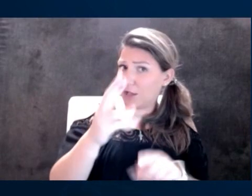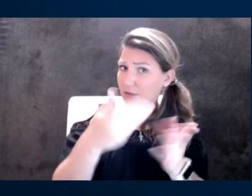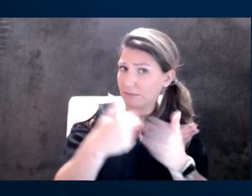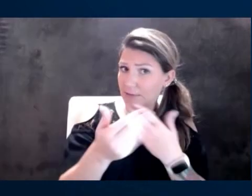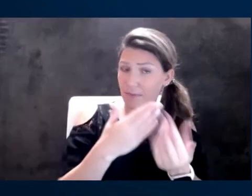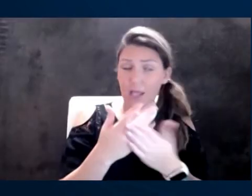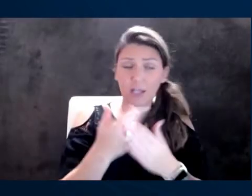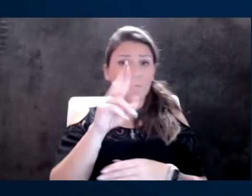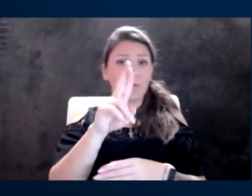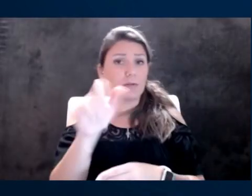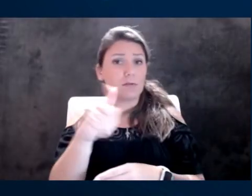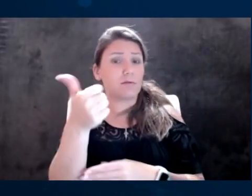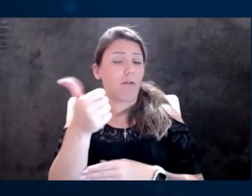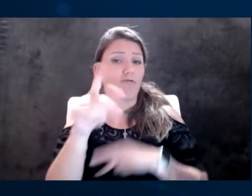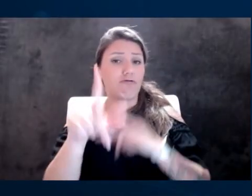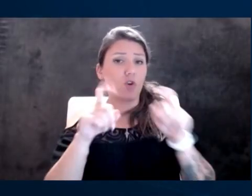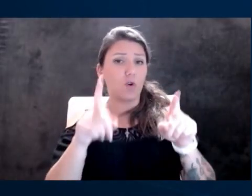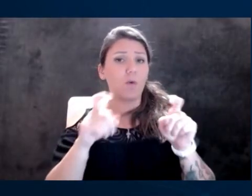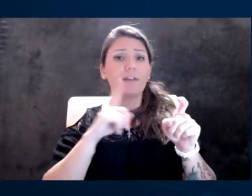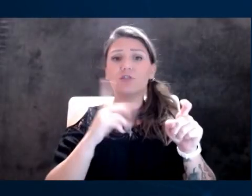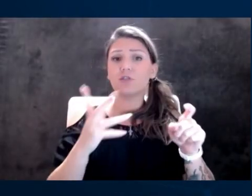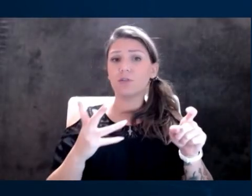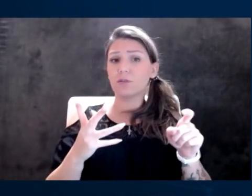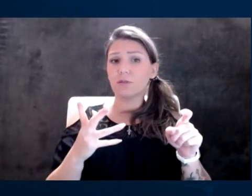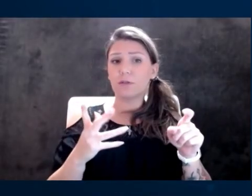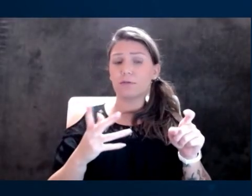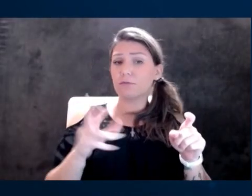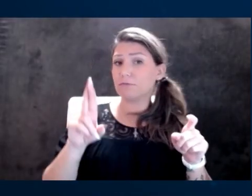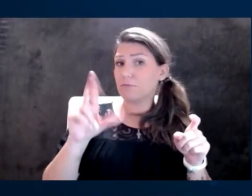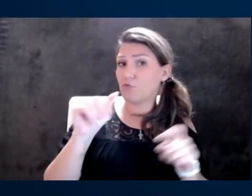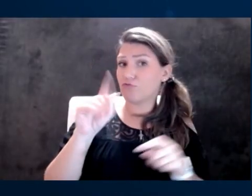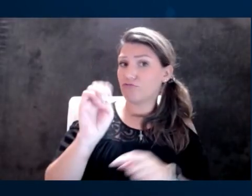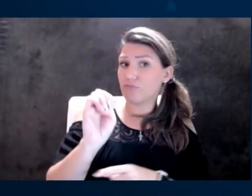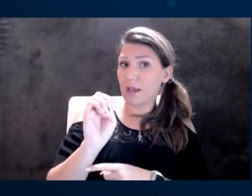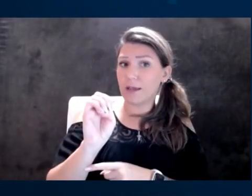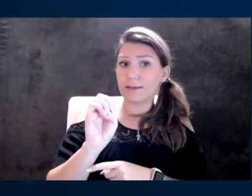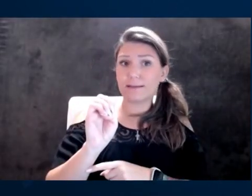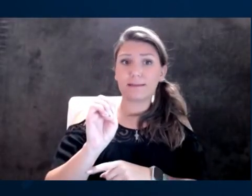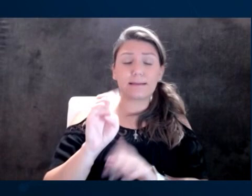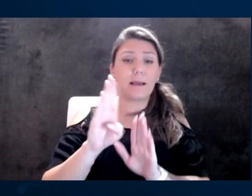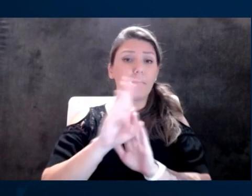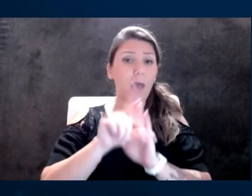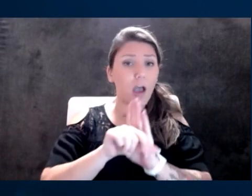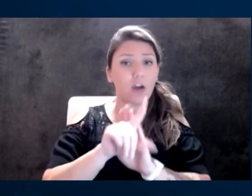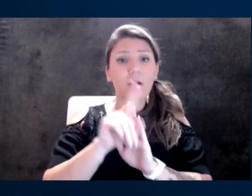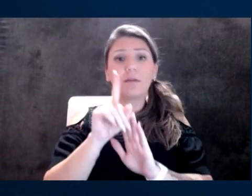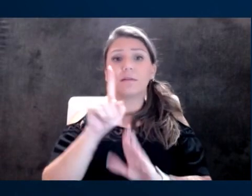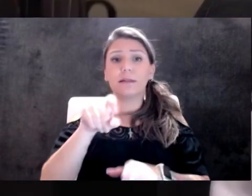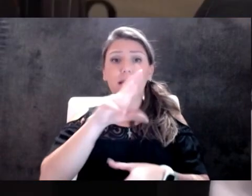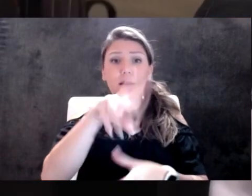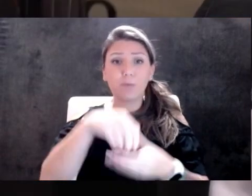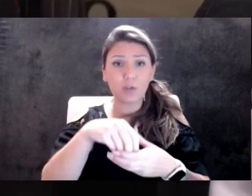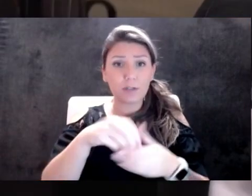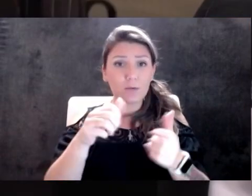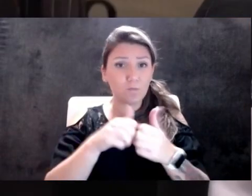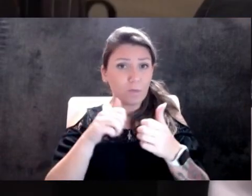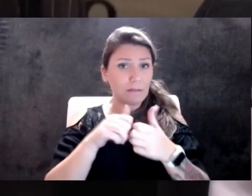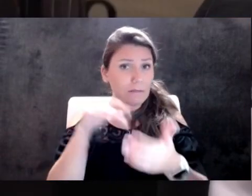another question was, is there another race or background that you need more to participate in trials? Dr. Sharma?